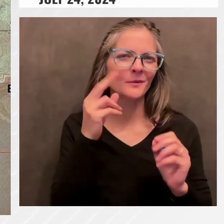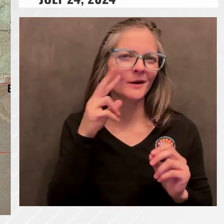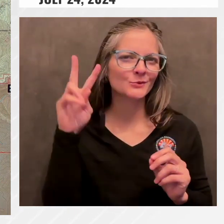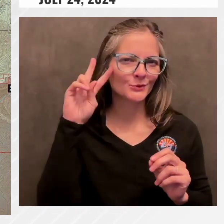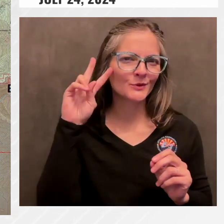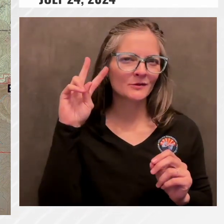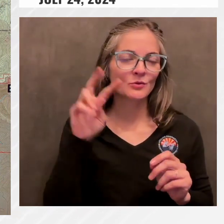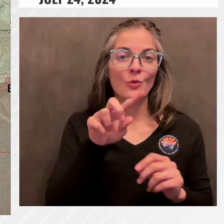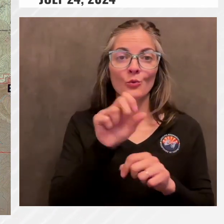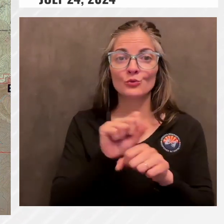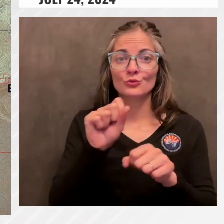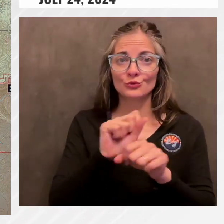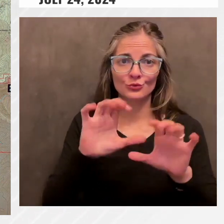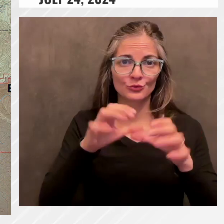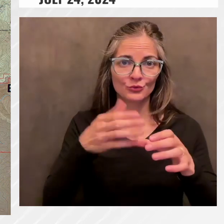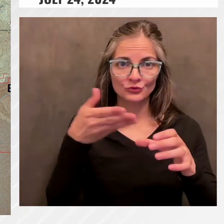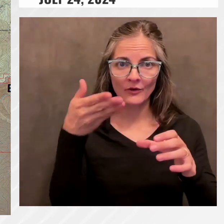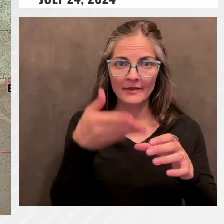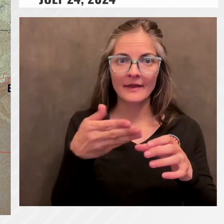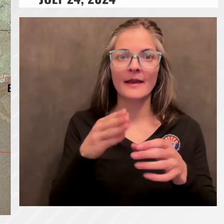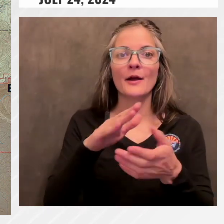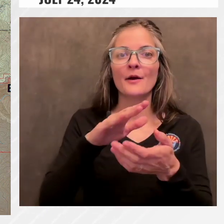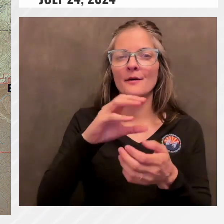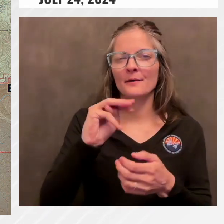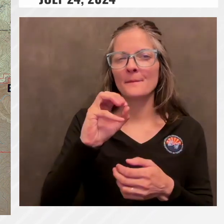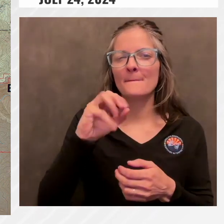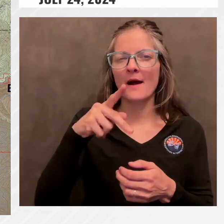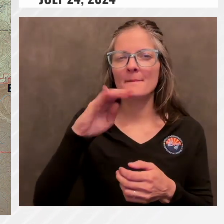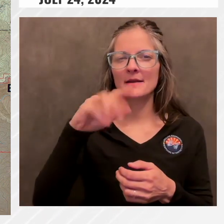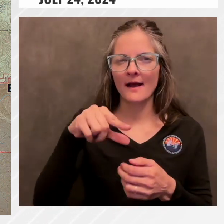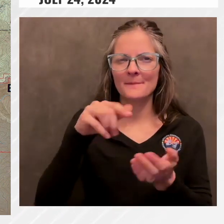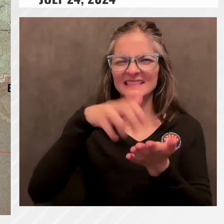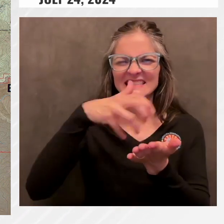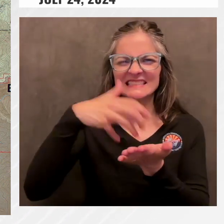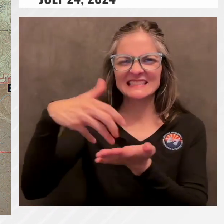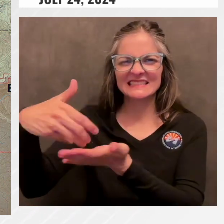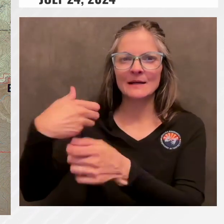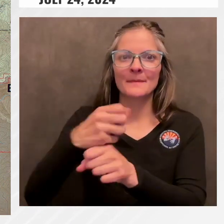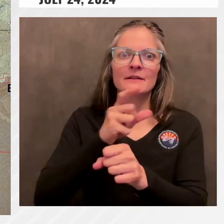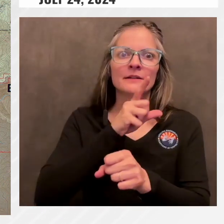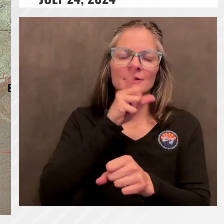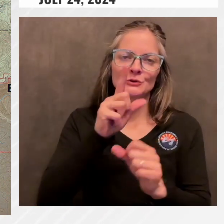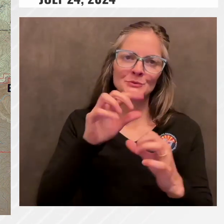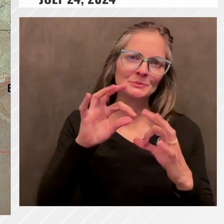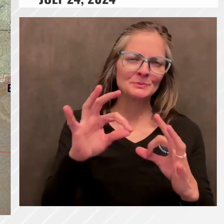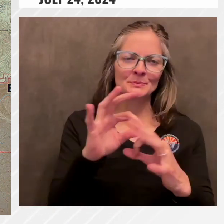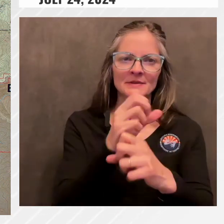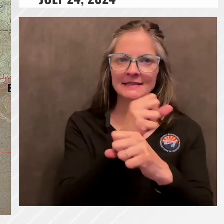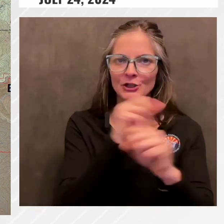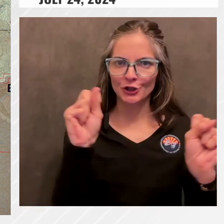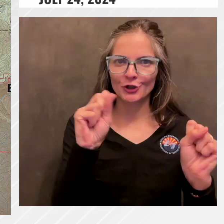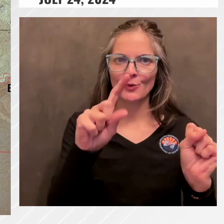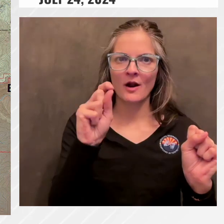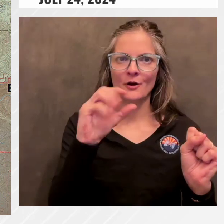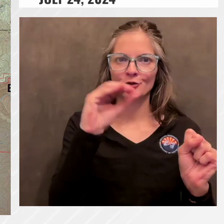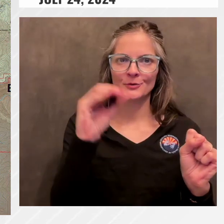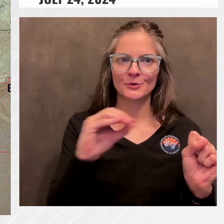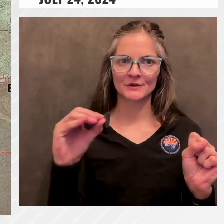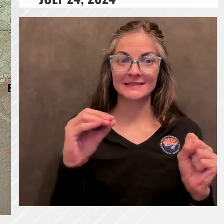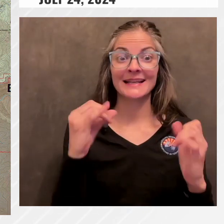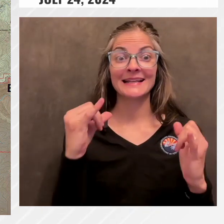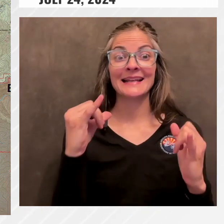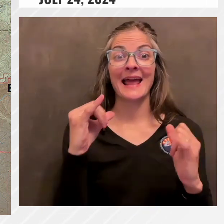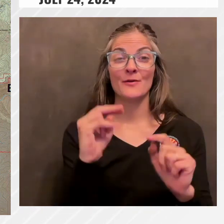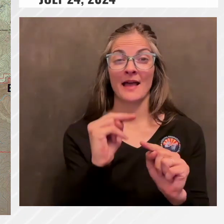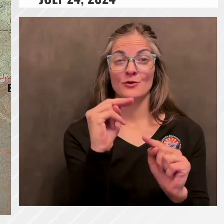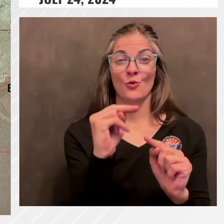there mopping that up, making sure that it's 100% secure. Working across the north side of the fire, north of